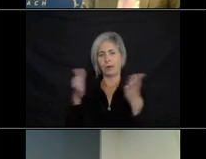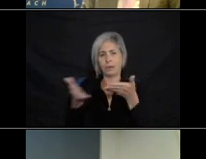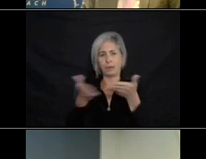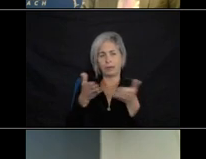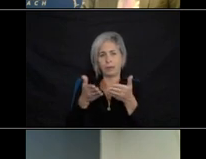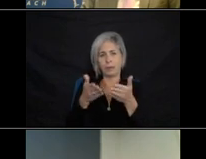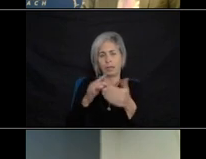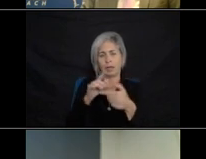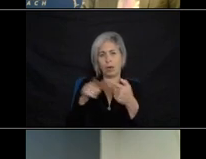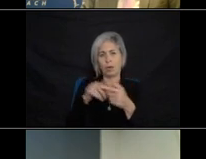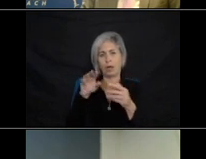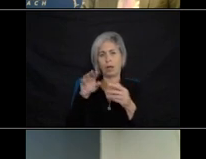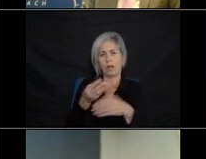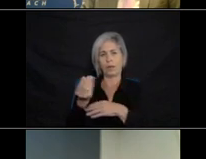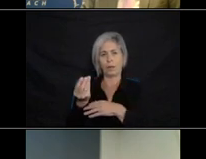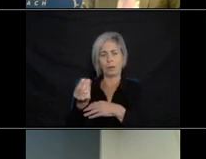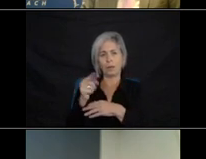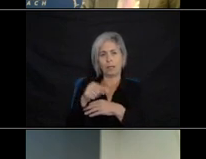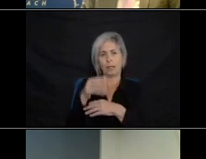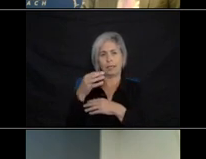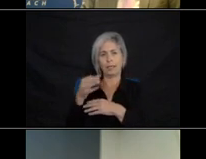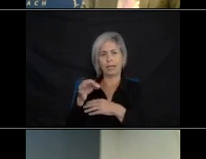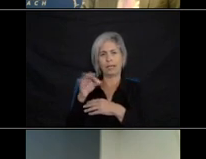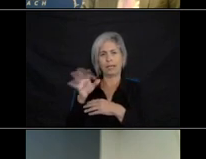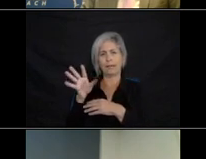was conveyed to the city of Boynton Beach in